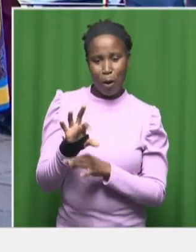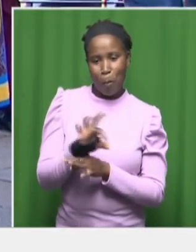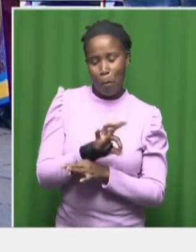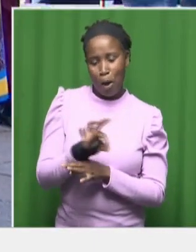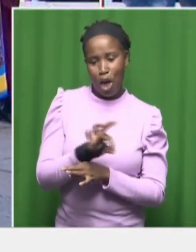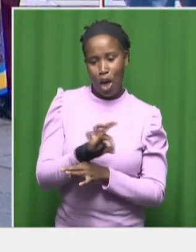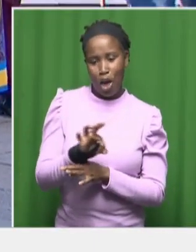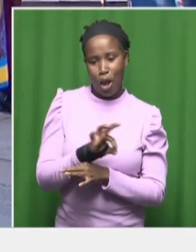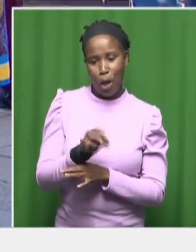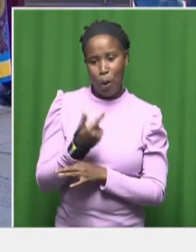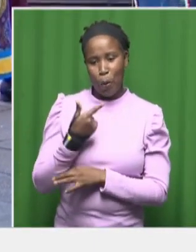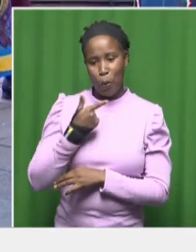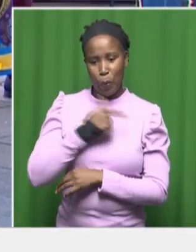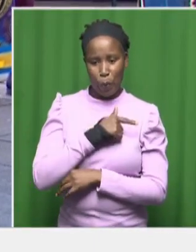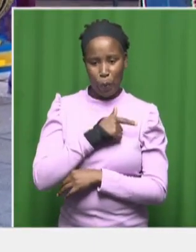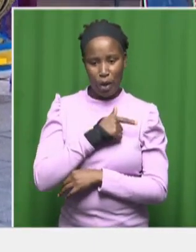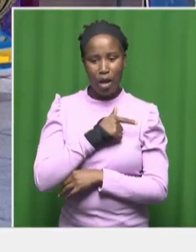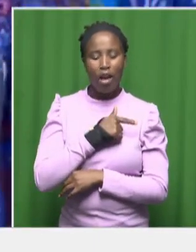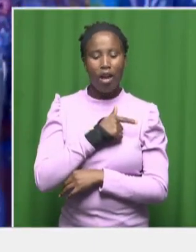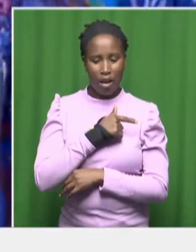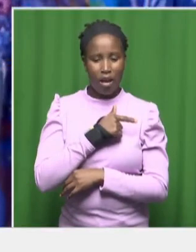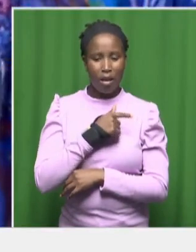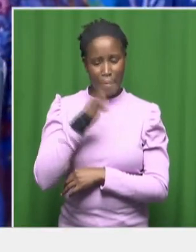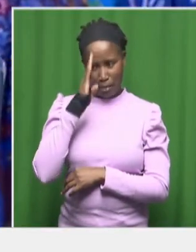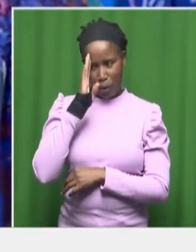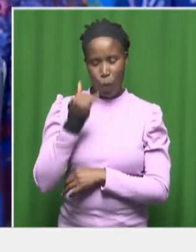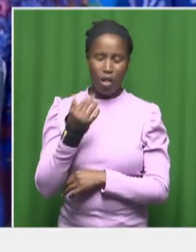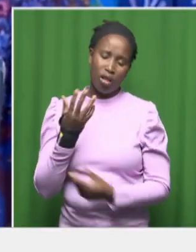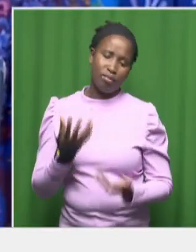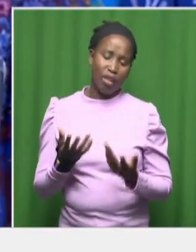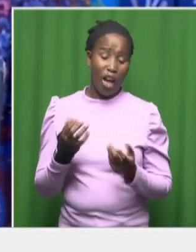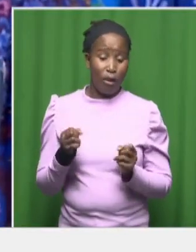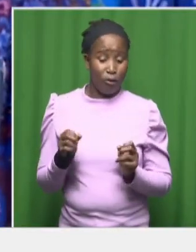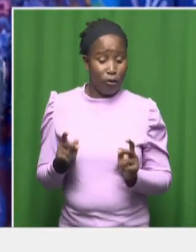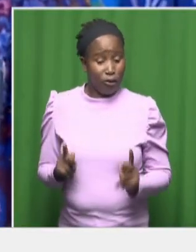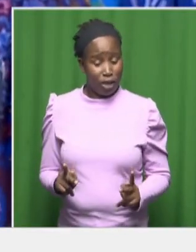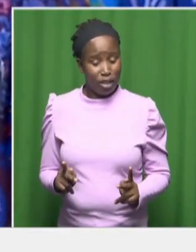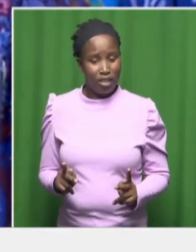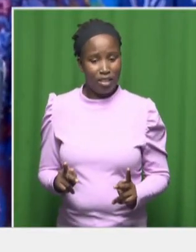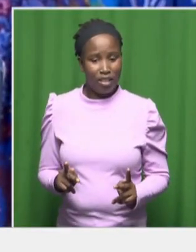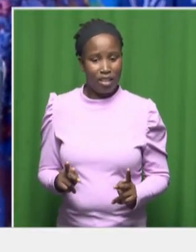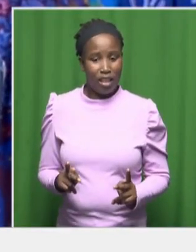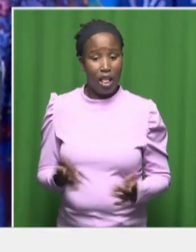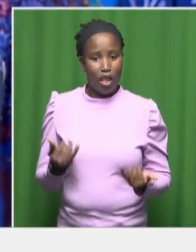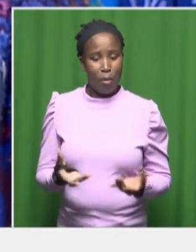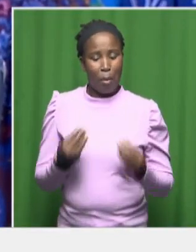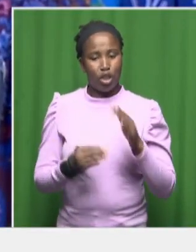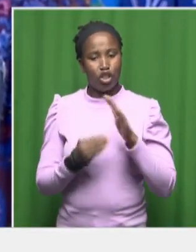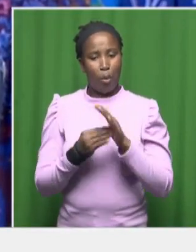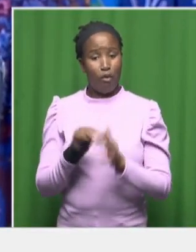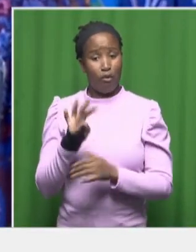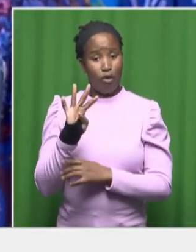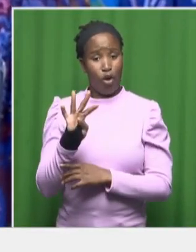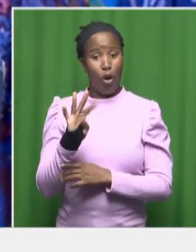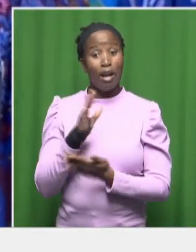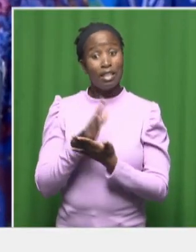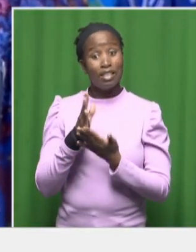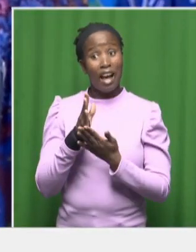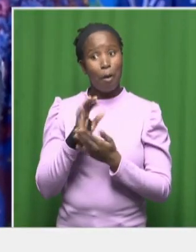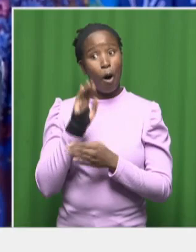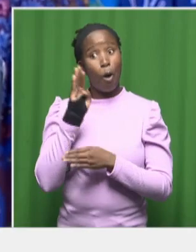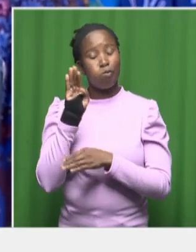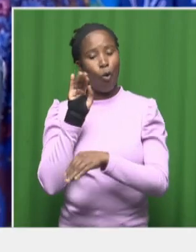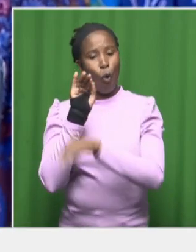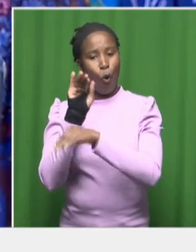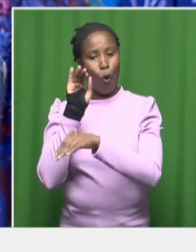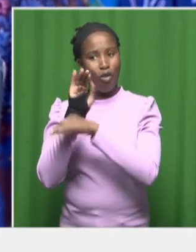to plan, and I know physically the players are in top form at the moment. Some of them playing abroad at the moment, but